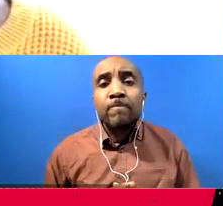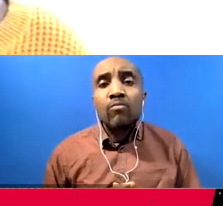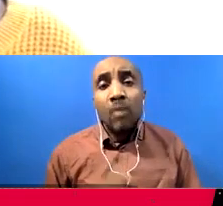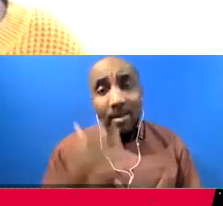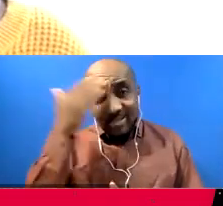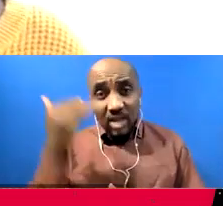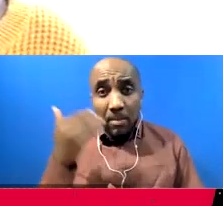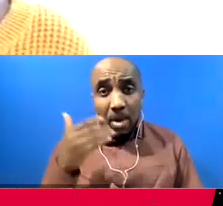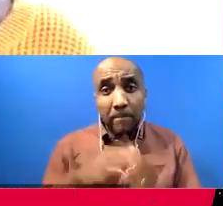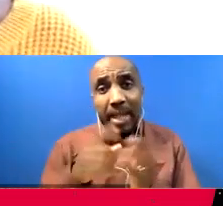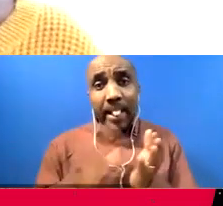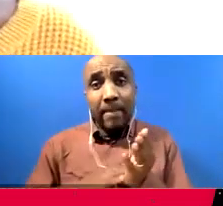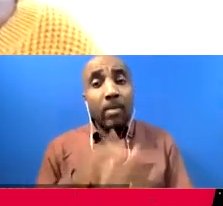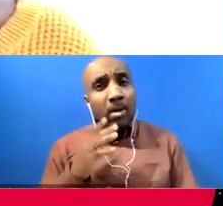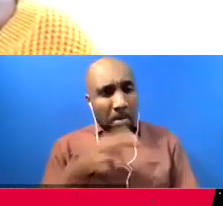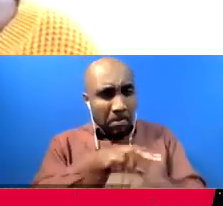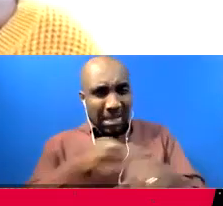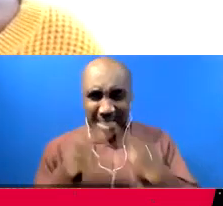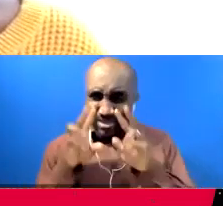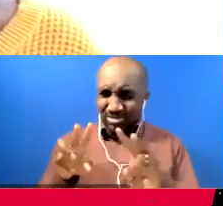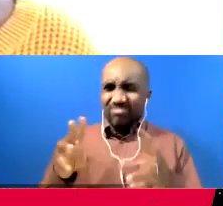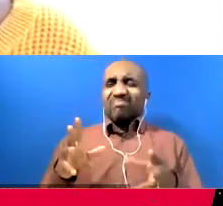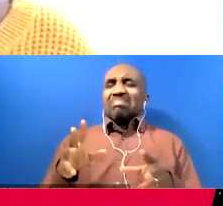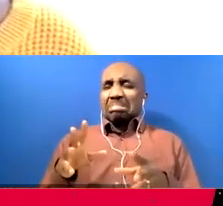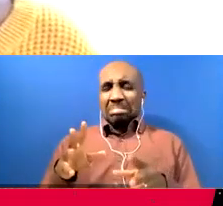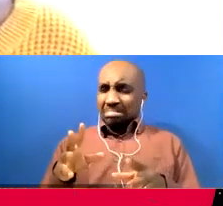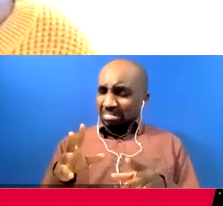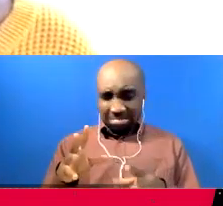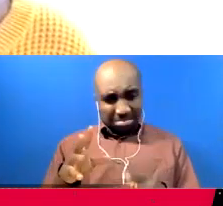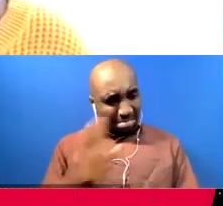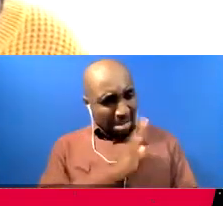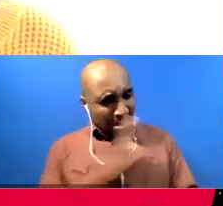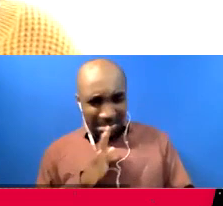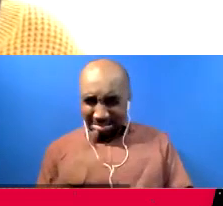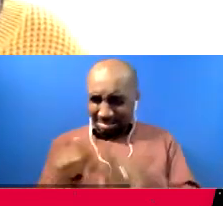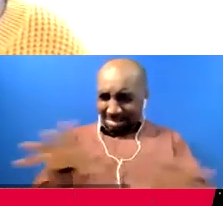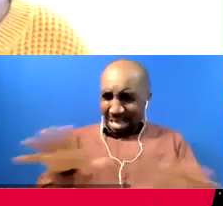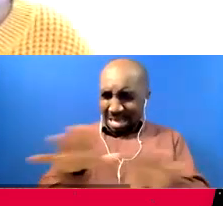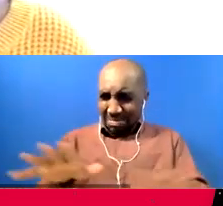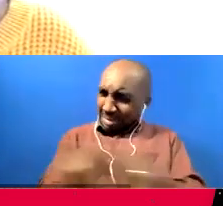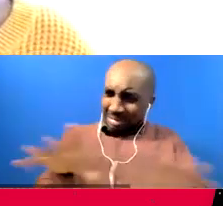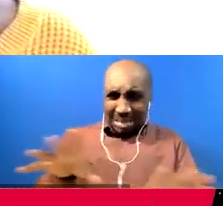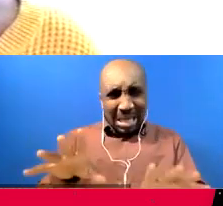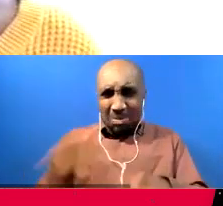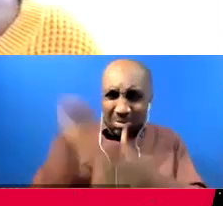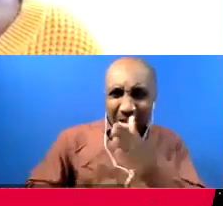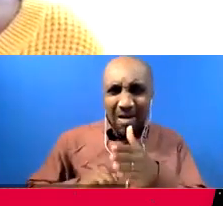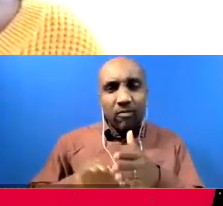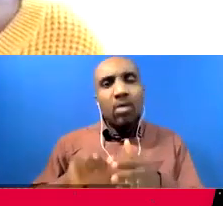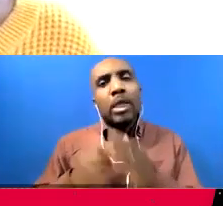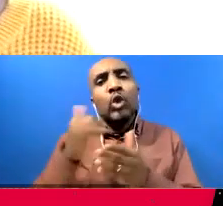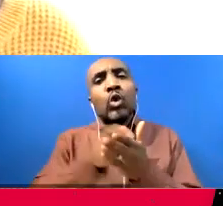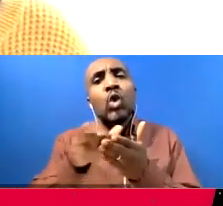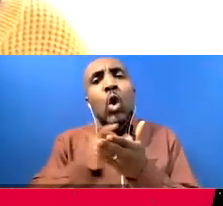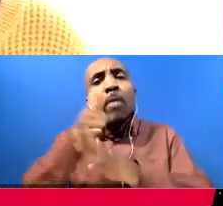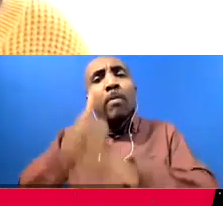summer with the police essentially looking and behaving like the military. So an example for this is where I'm based, New York City,